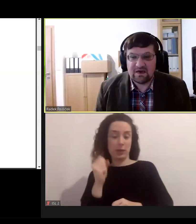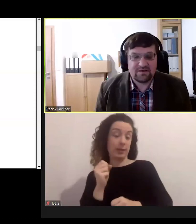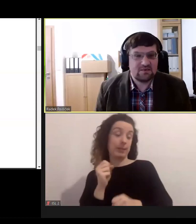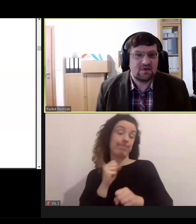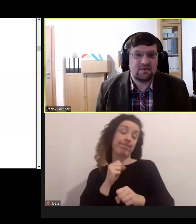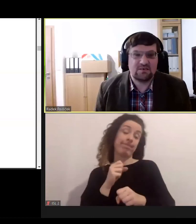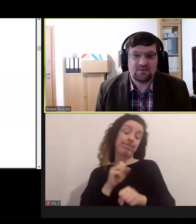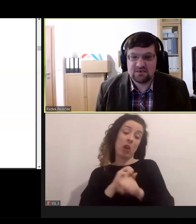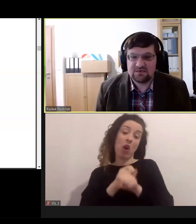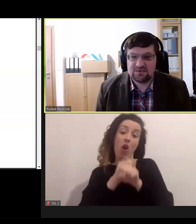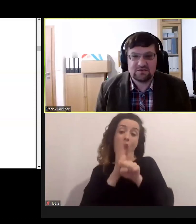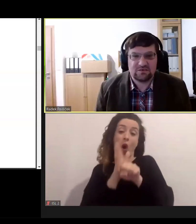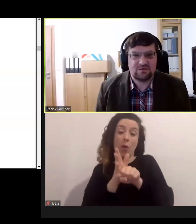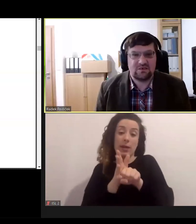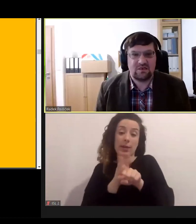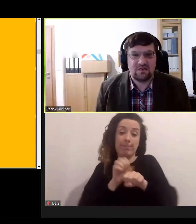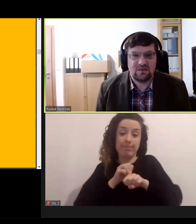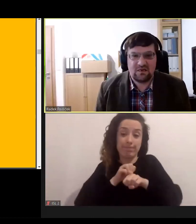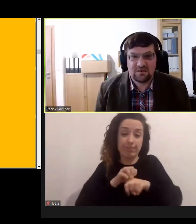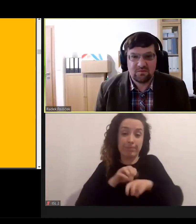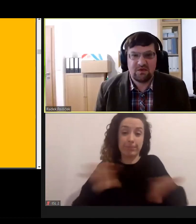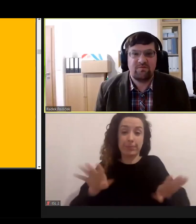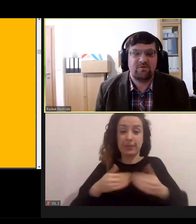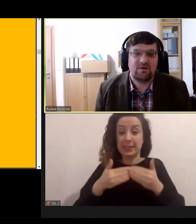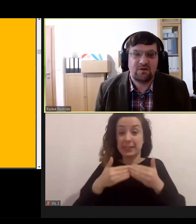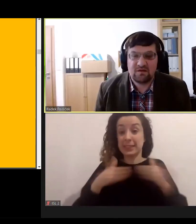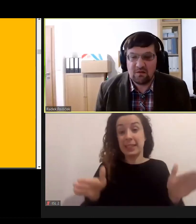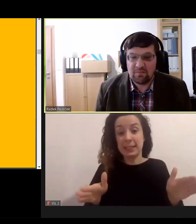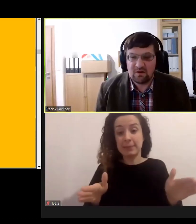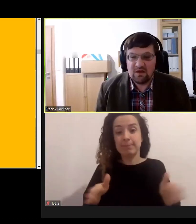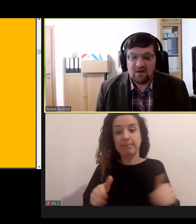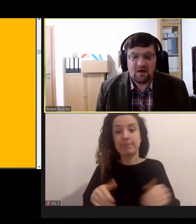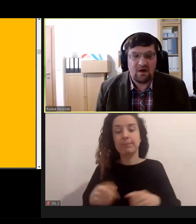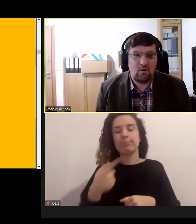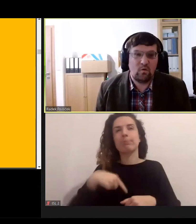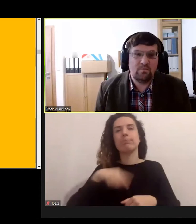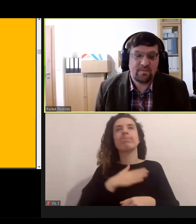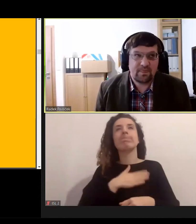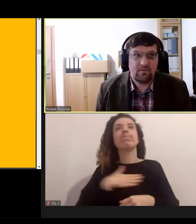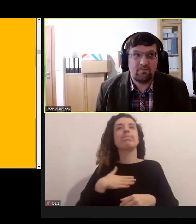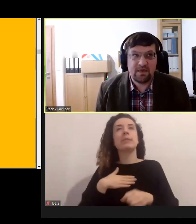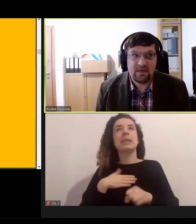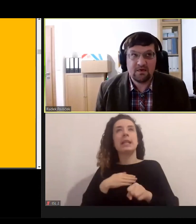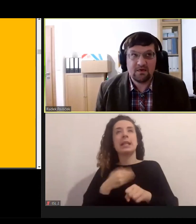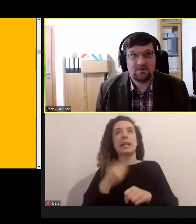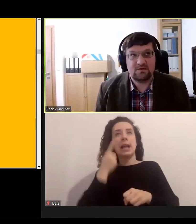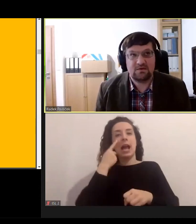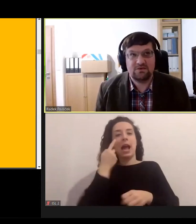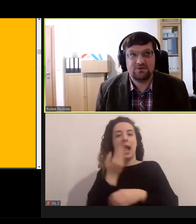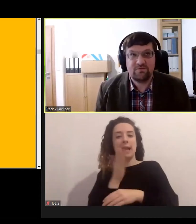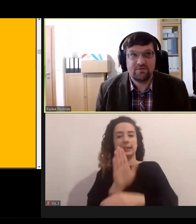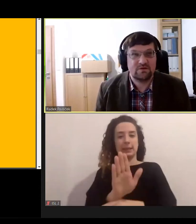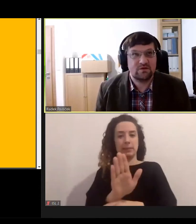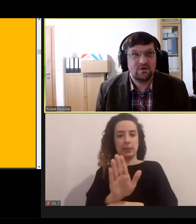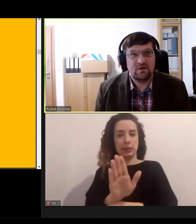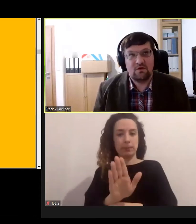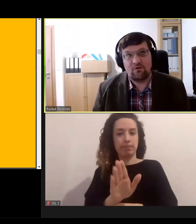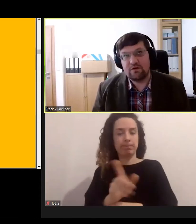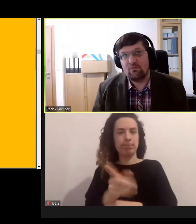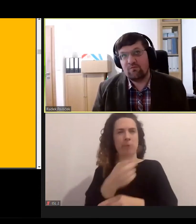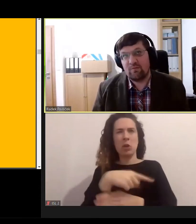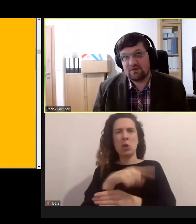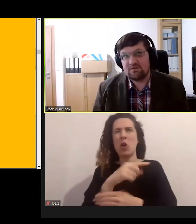country. There are about 5,000 staff members and 32,000